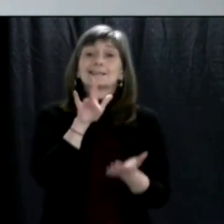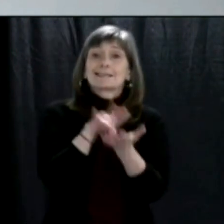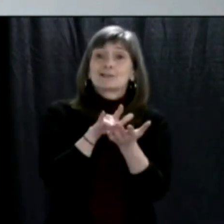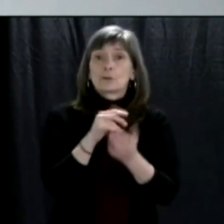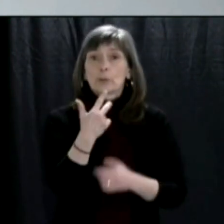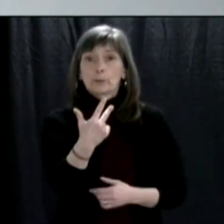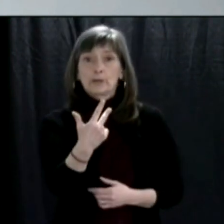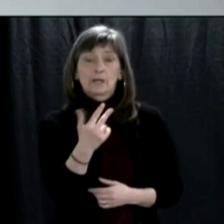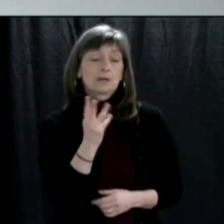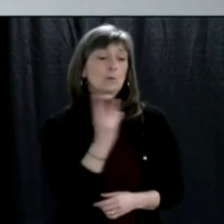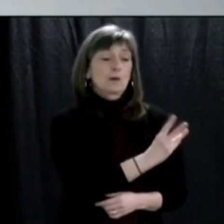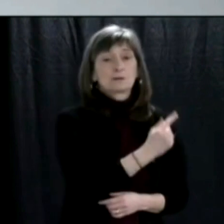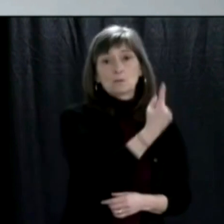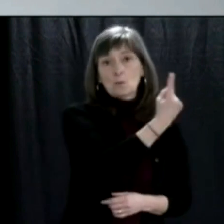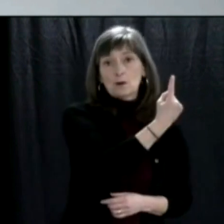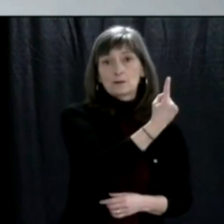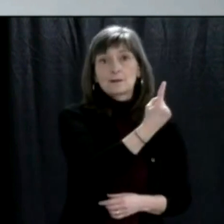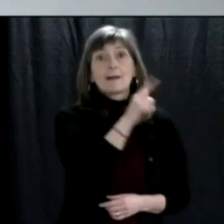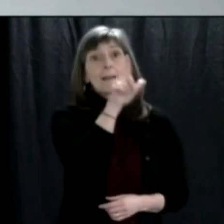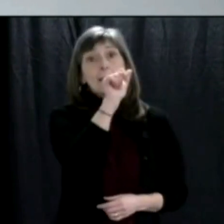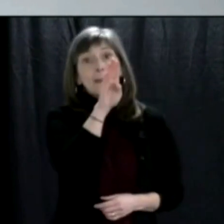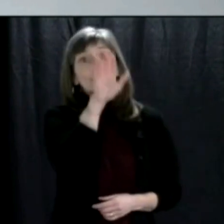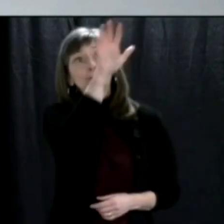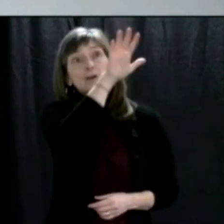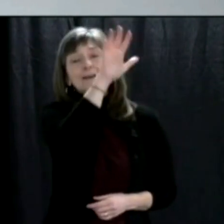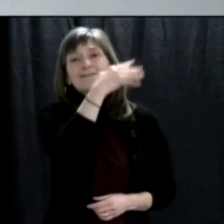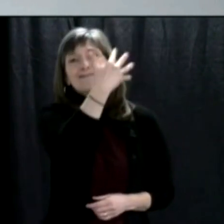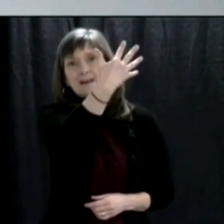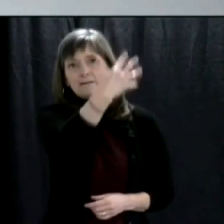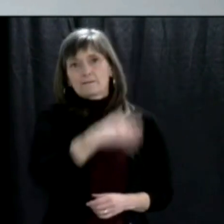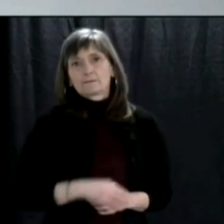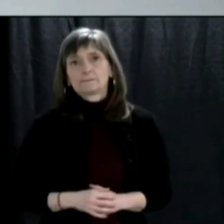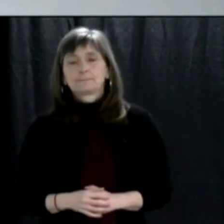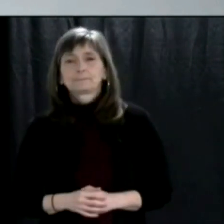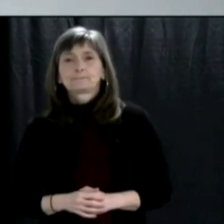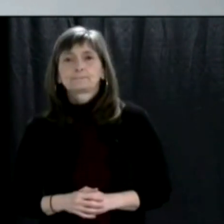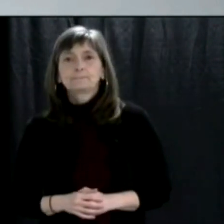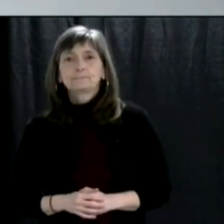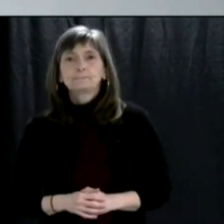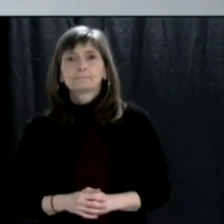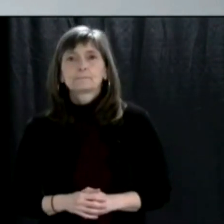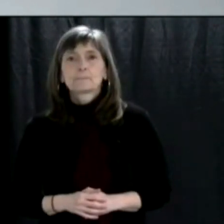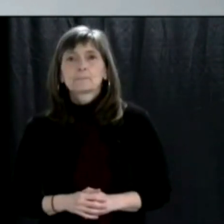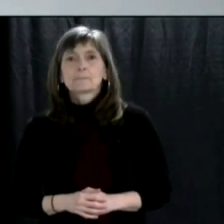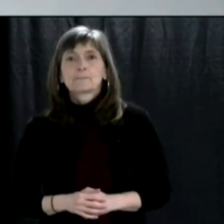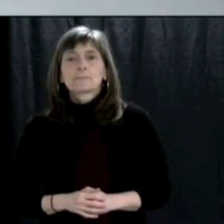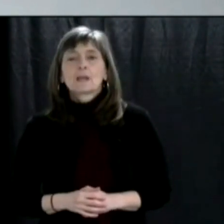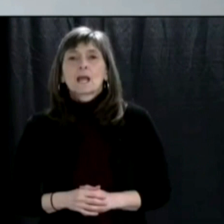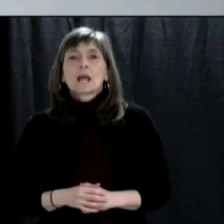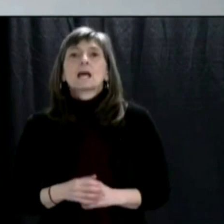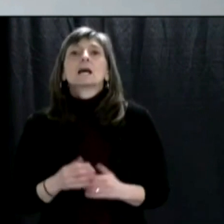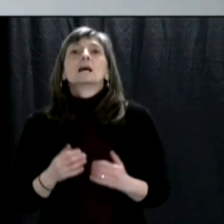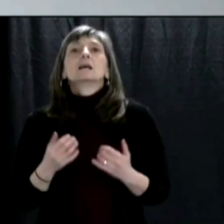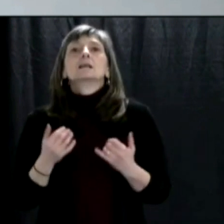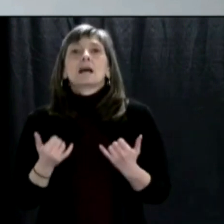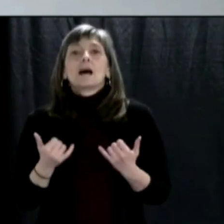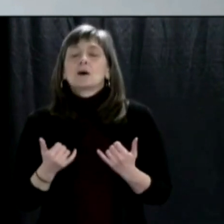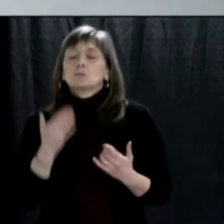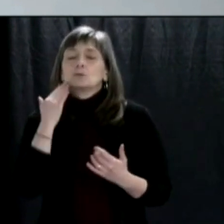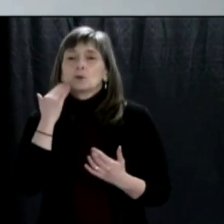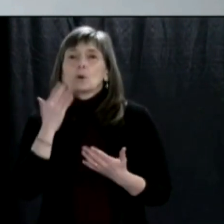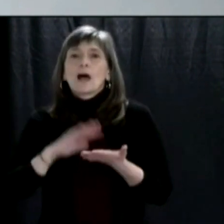Health, 1 in Western Health, and 5 in Labrador-Grenville Health. We now have known community transmission in the